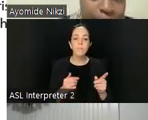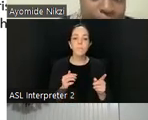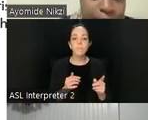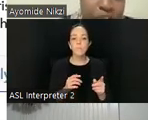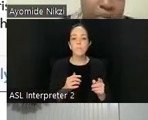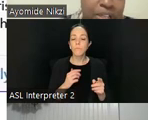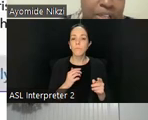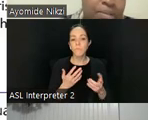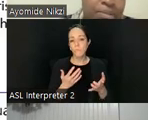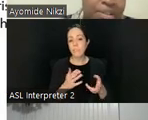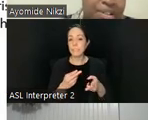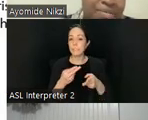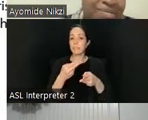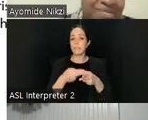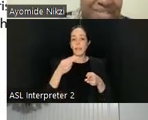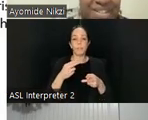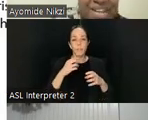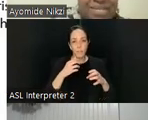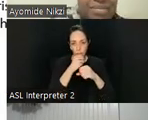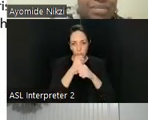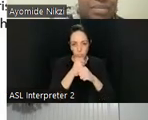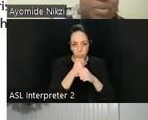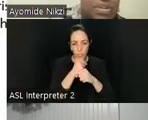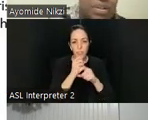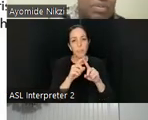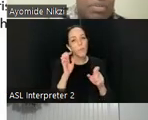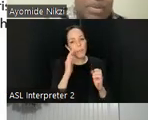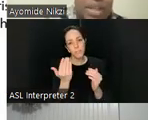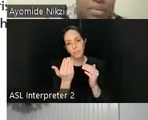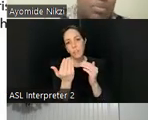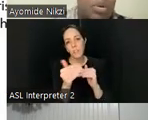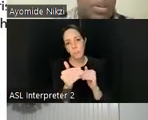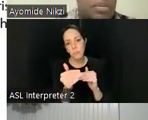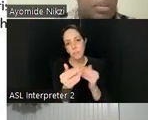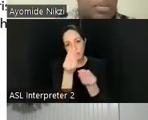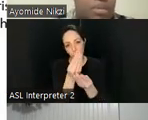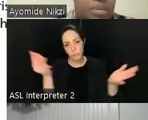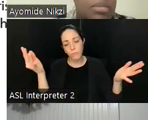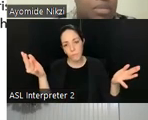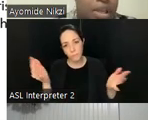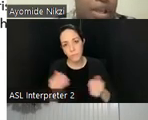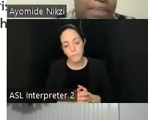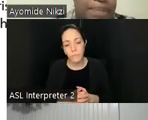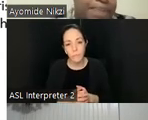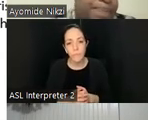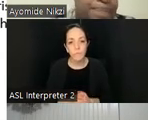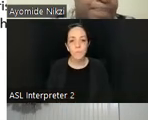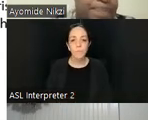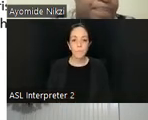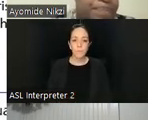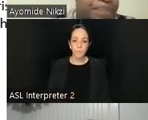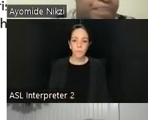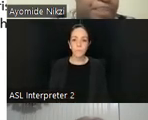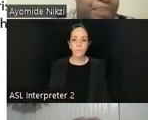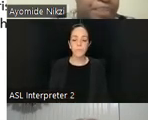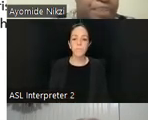Okay, I'm just reading the little side notes. There was more than, yeah. Yeah,